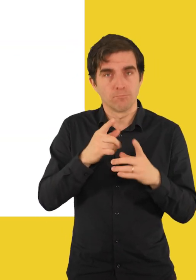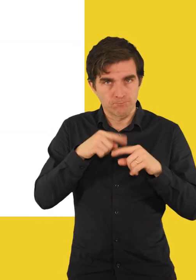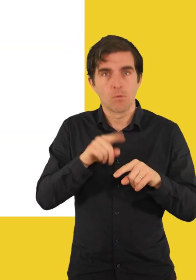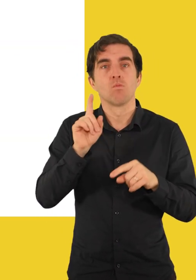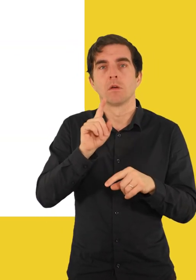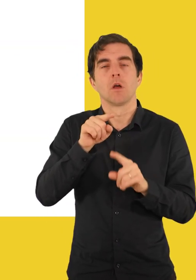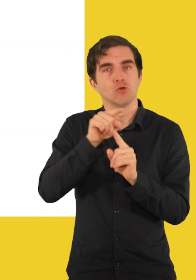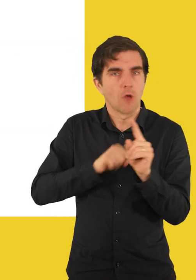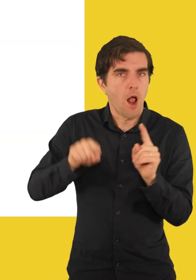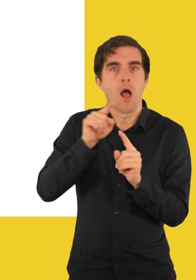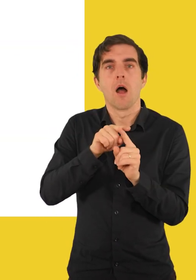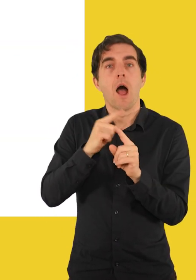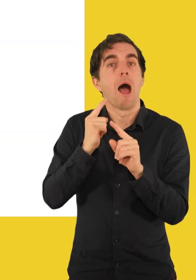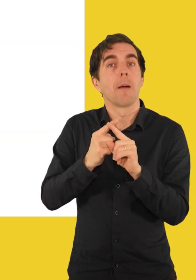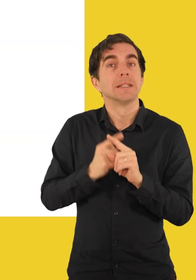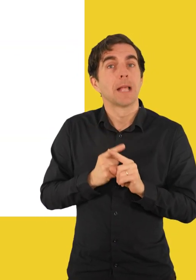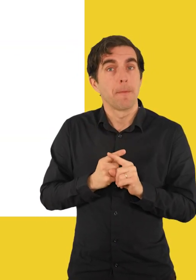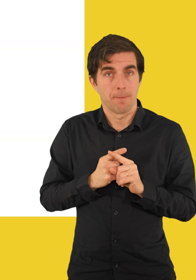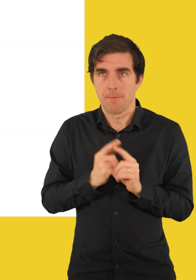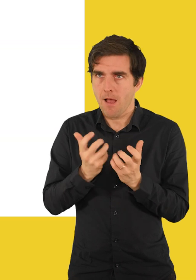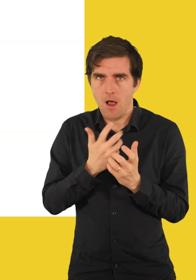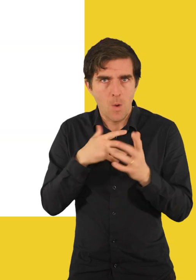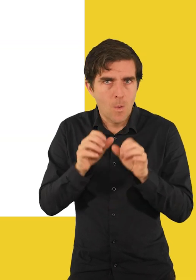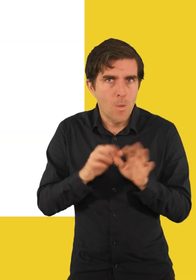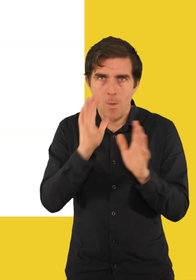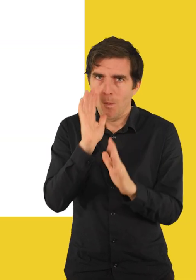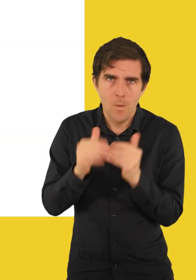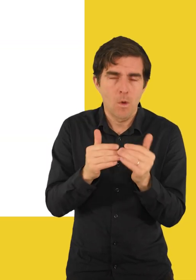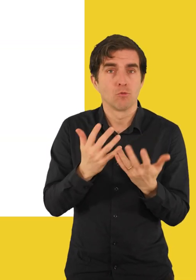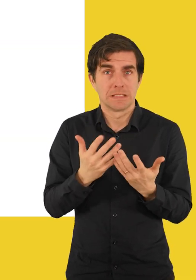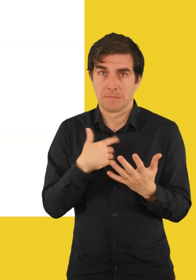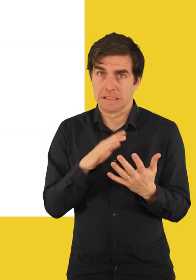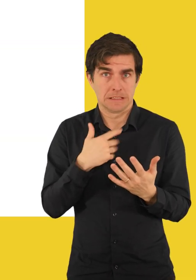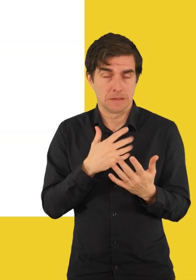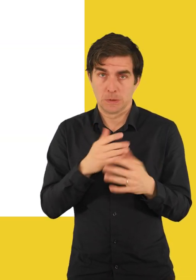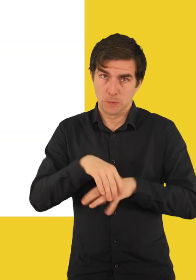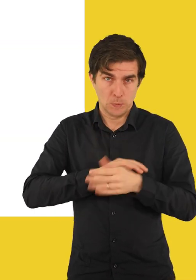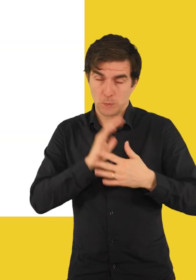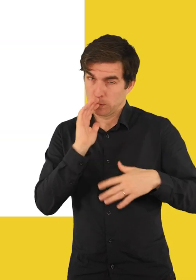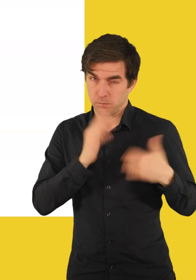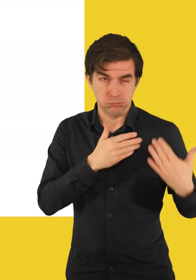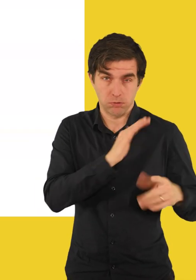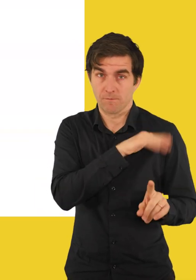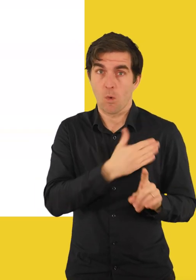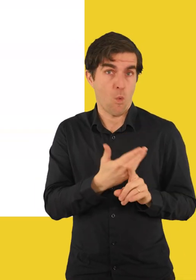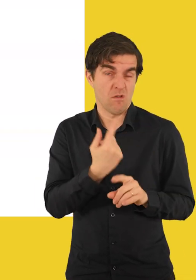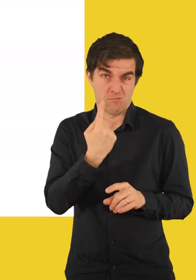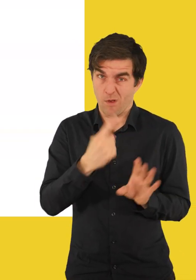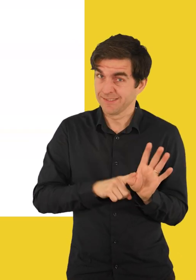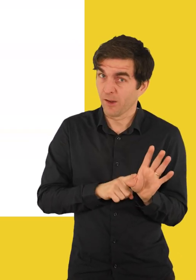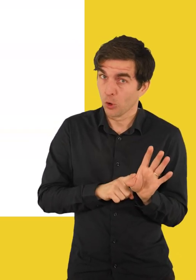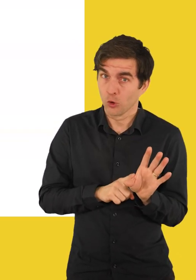the implementation agenda for Circular Amsterdam, which is now nearly a